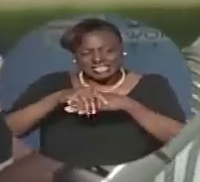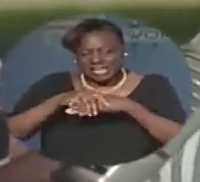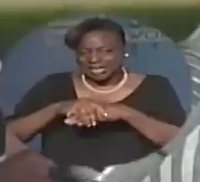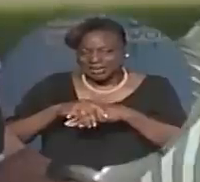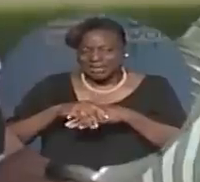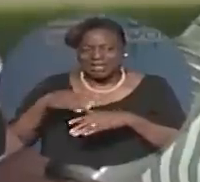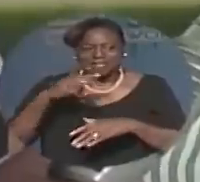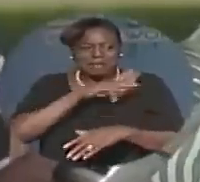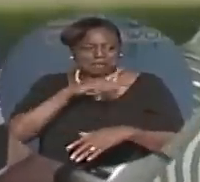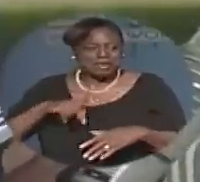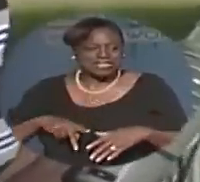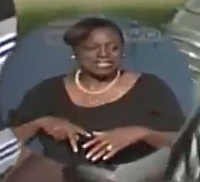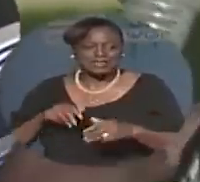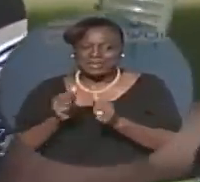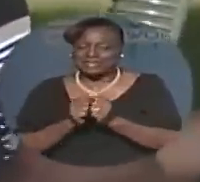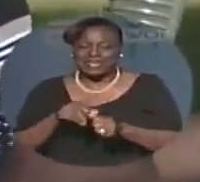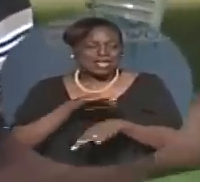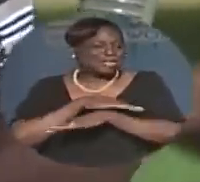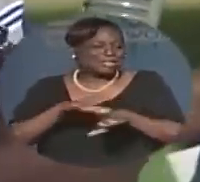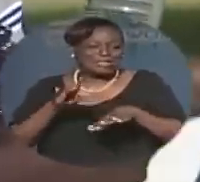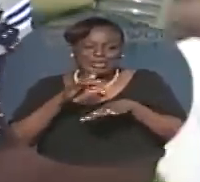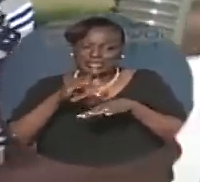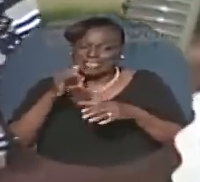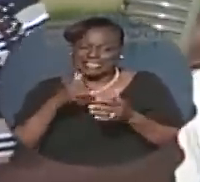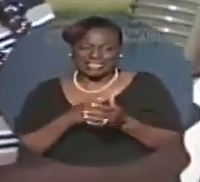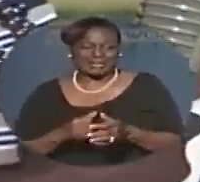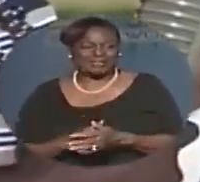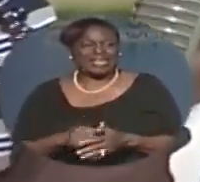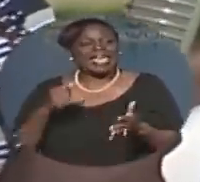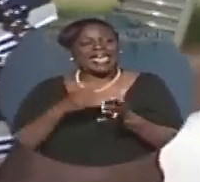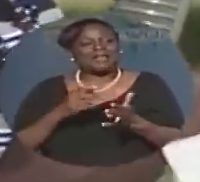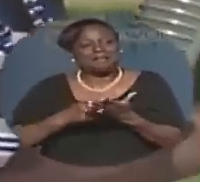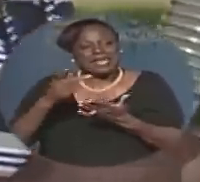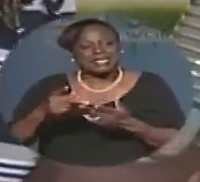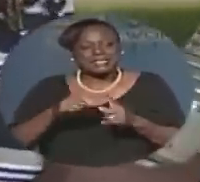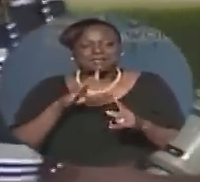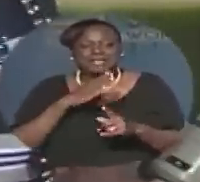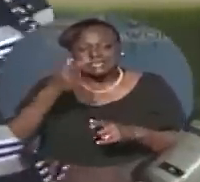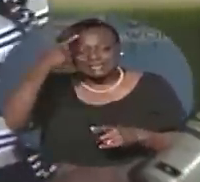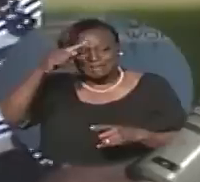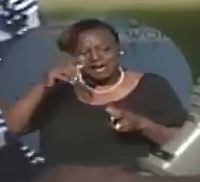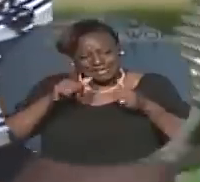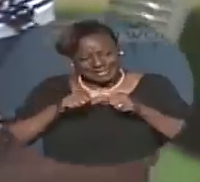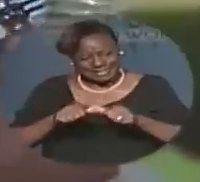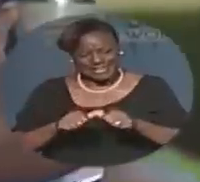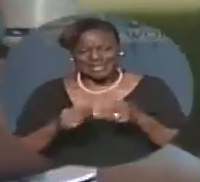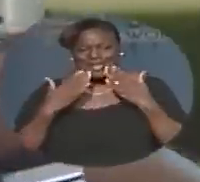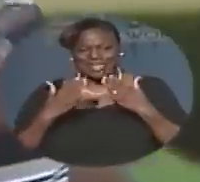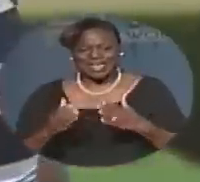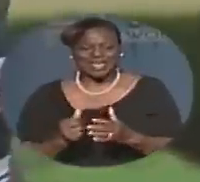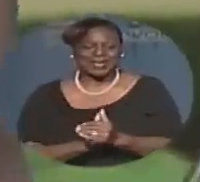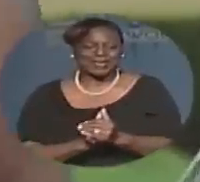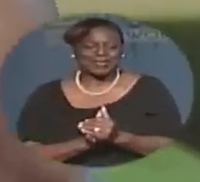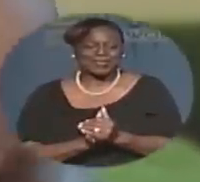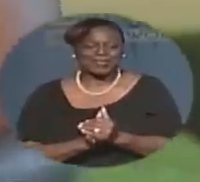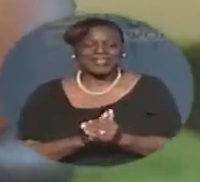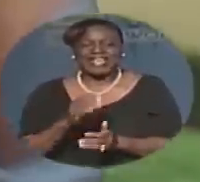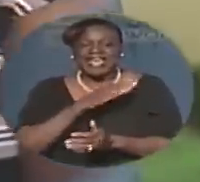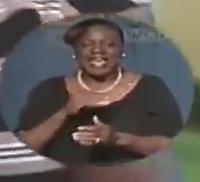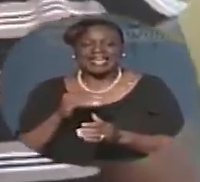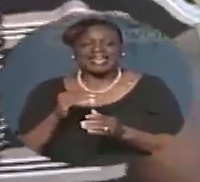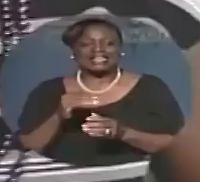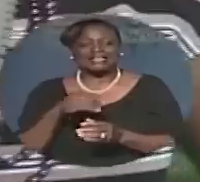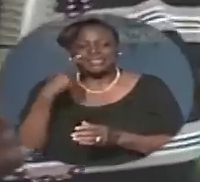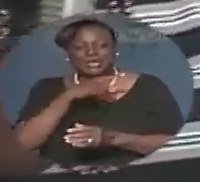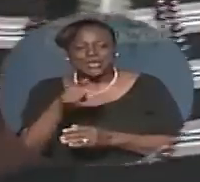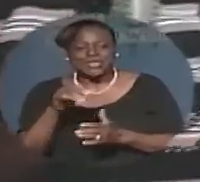Don't touch this hand, no. I don't blame you. You deserve it. And you know what? It pays to be smart. Yes. Continue. Ma'am. Thank you. Thanks for talking to me. Yes. And then, of course, I told you all